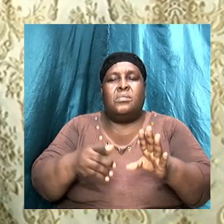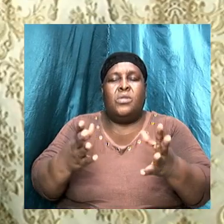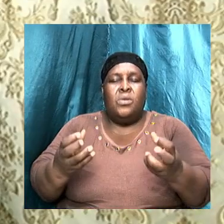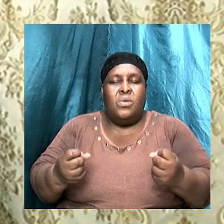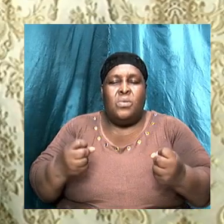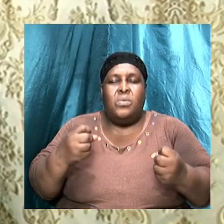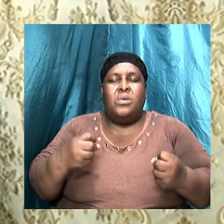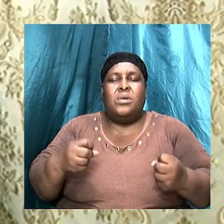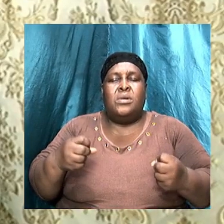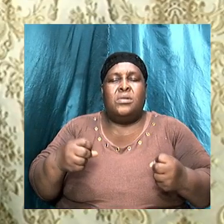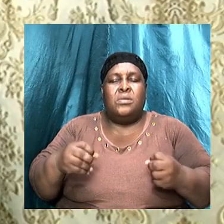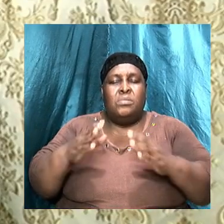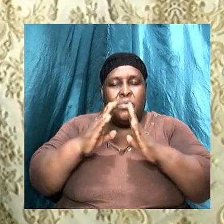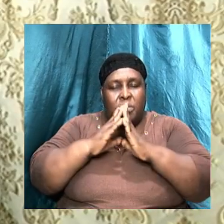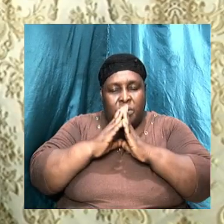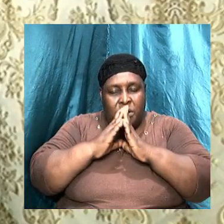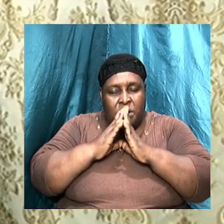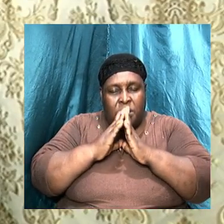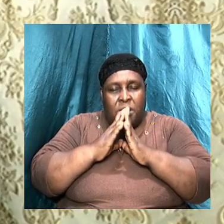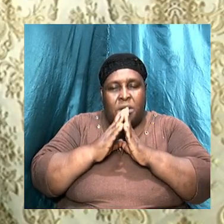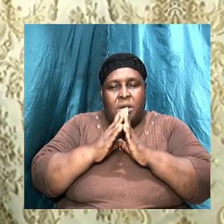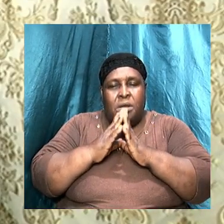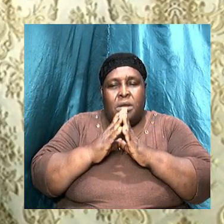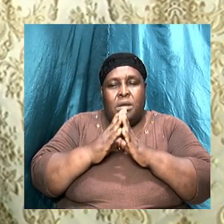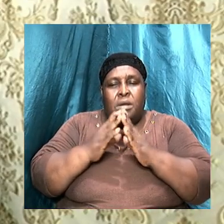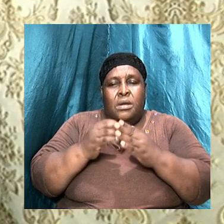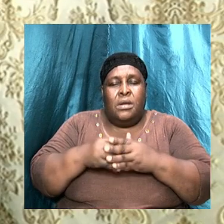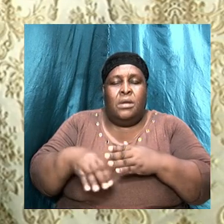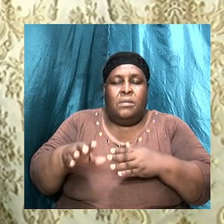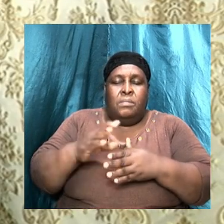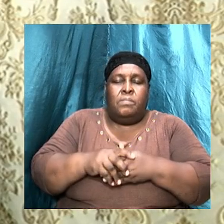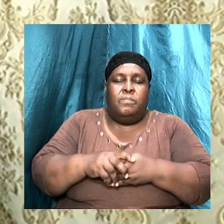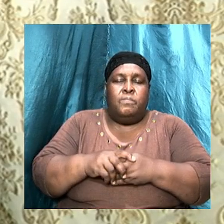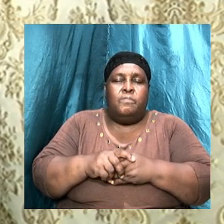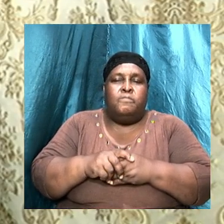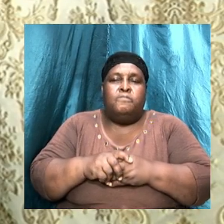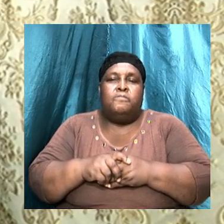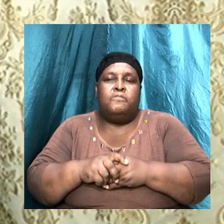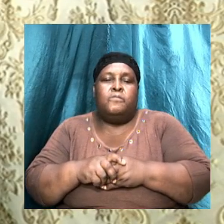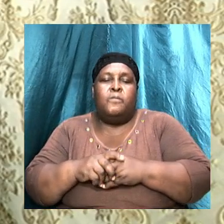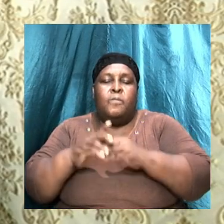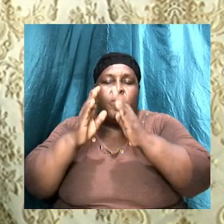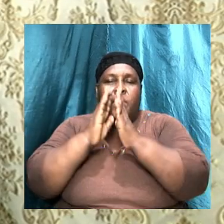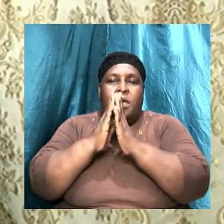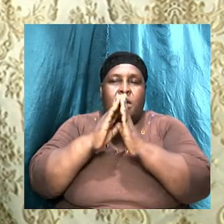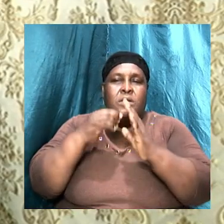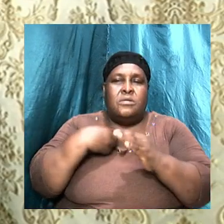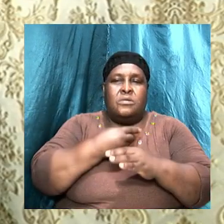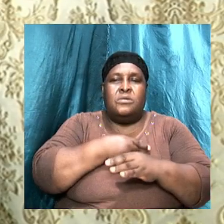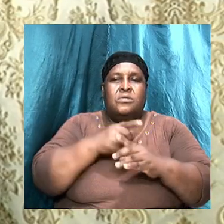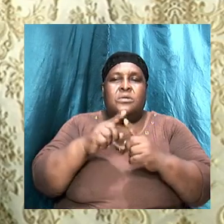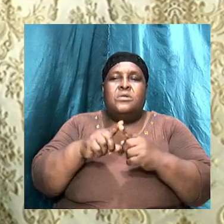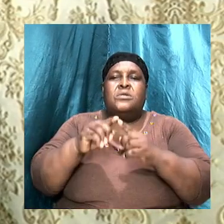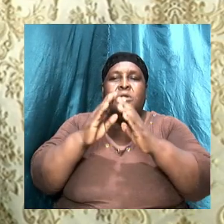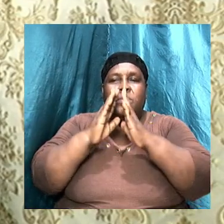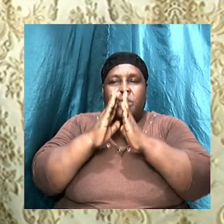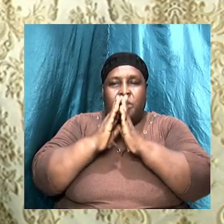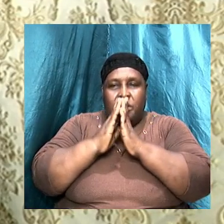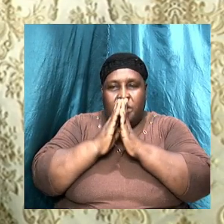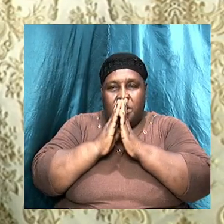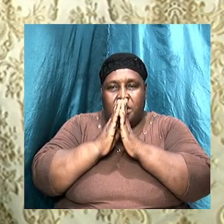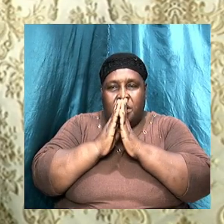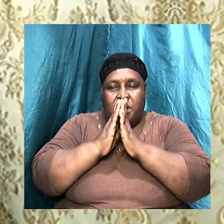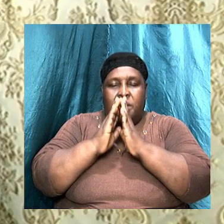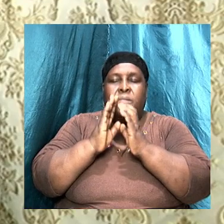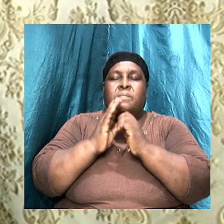pray, opening prayer before we begin. Just bow your heads. As a matter of fact, I'm going to ask us all to, you know, just